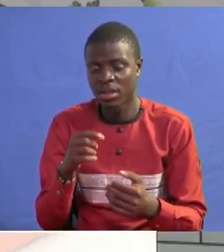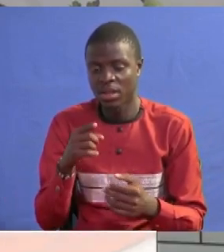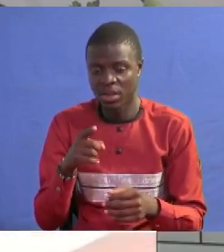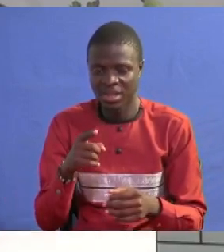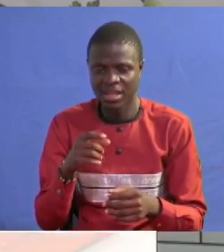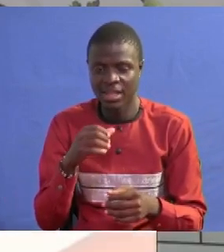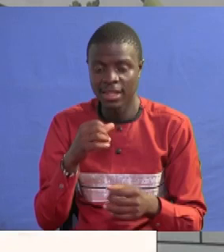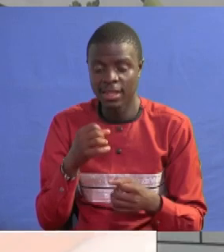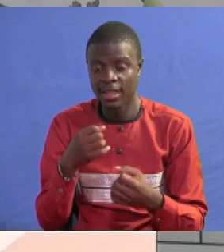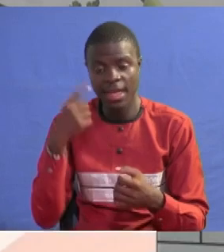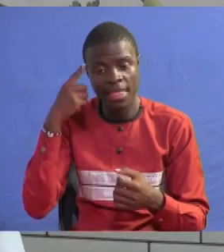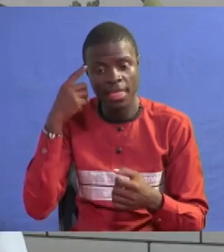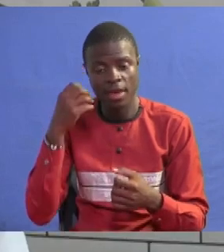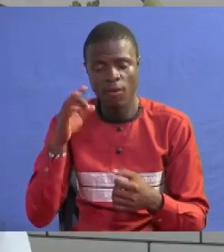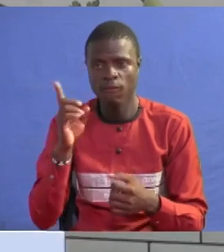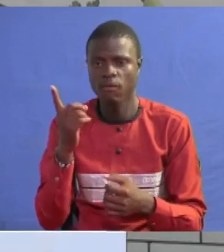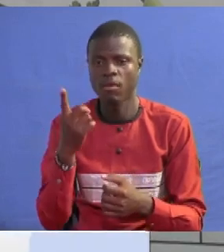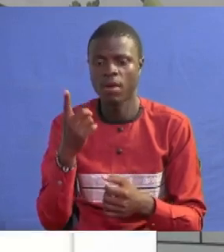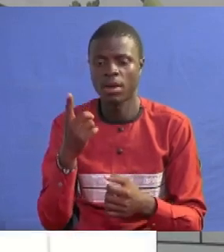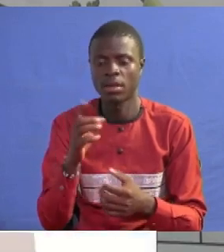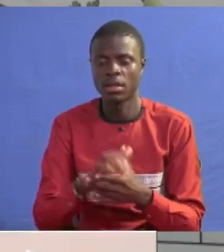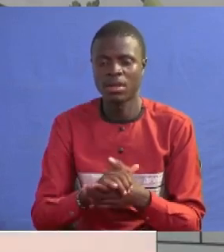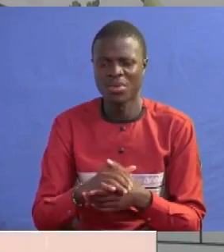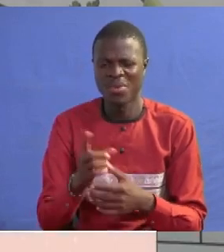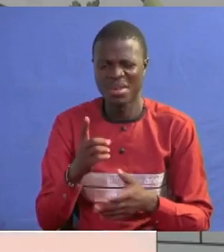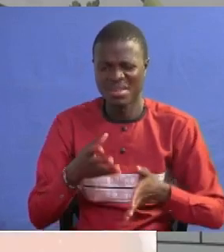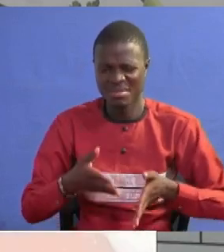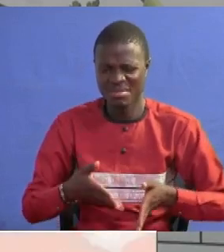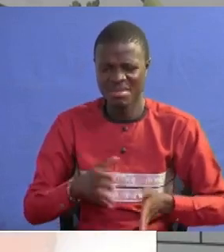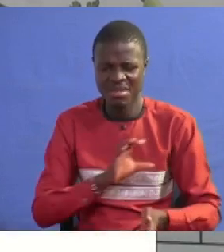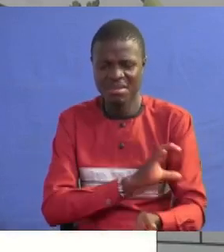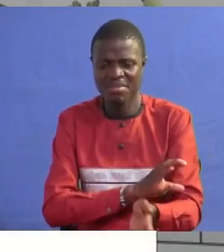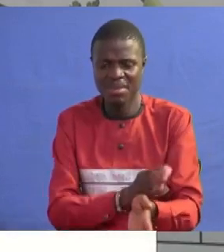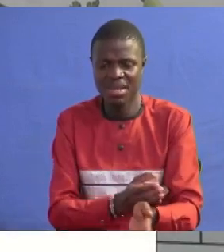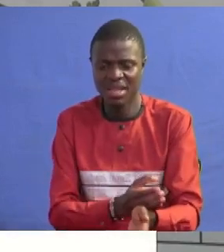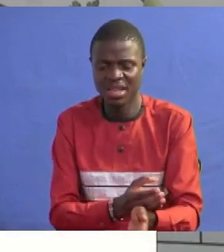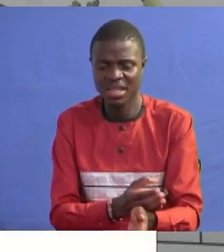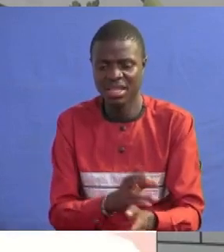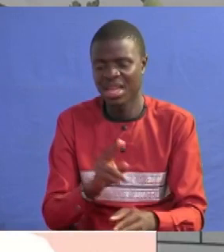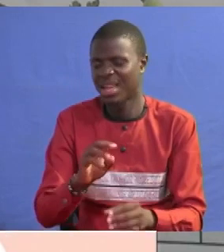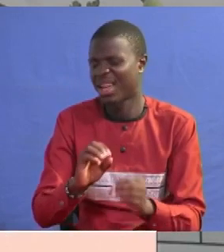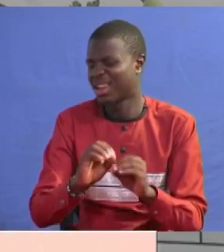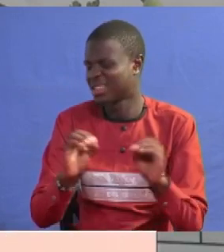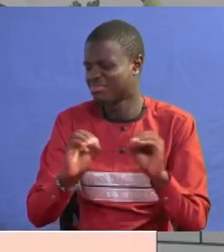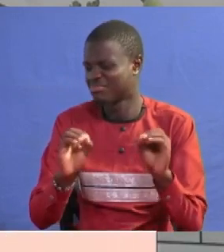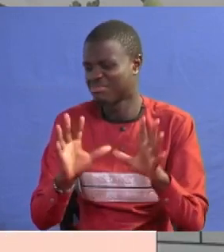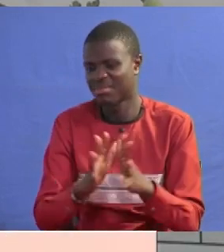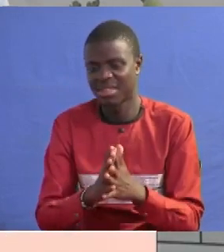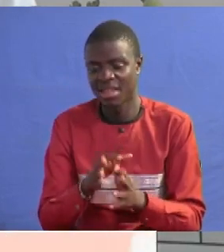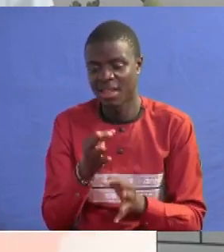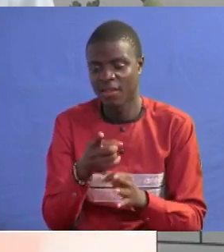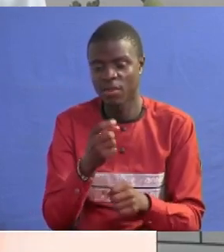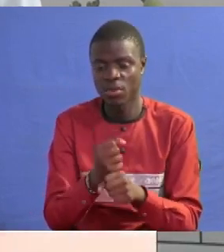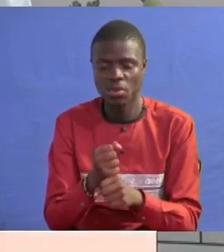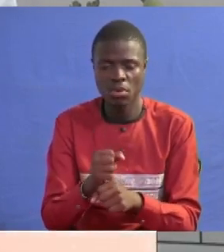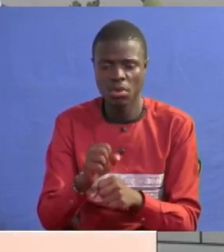tend to think of one, ectopic pregnancy. Has to be ruled out unless otherwise. If you do a urine or